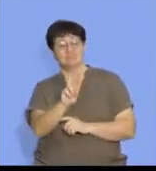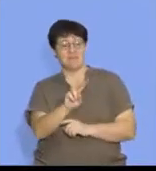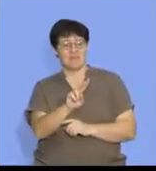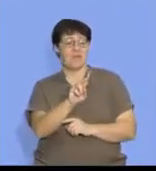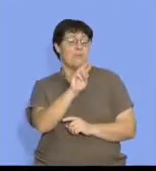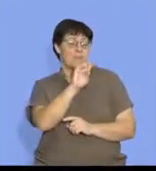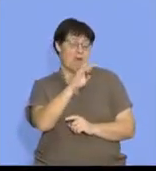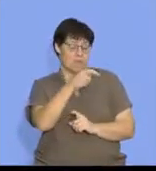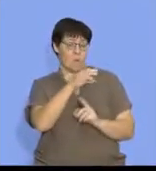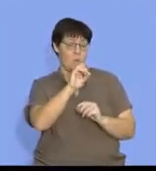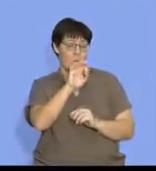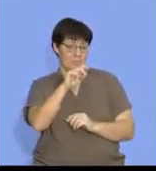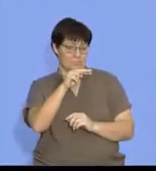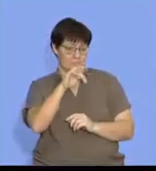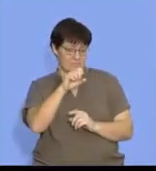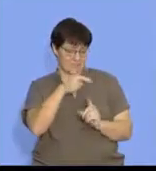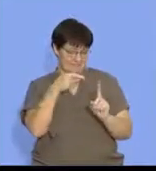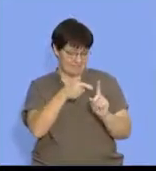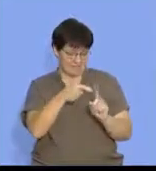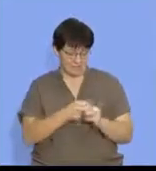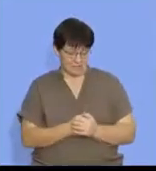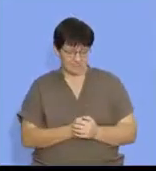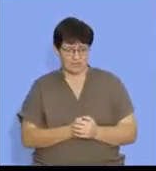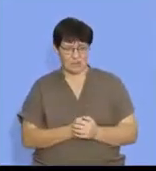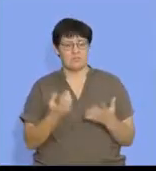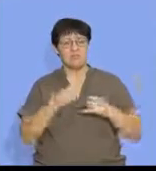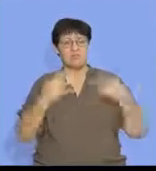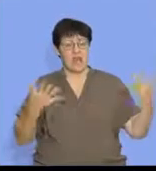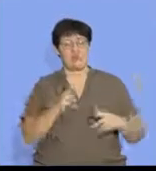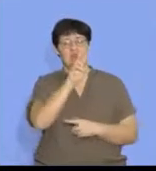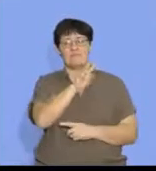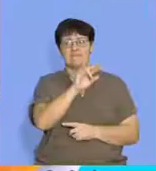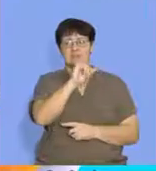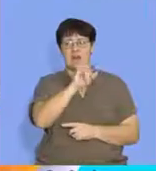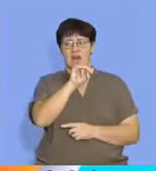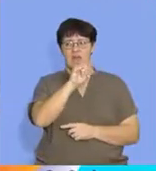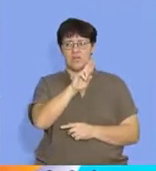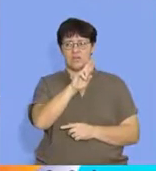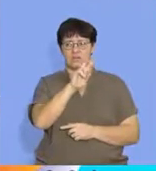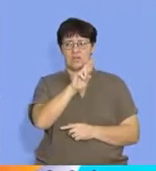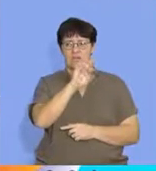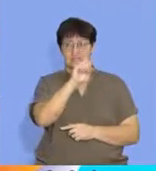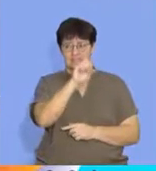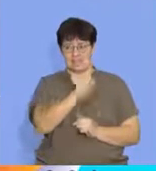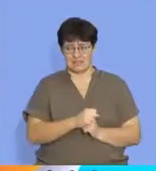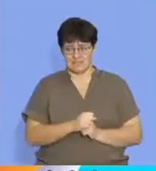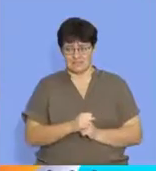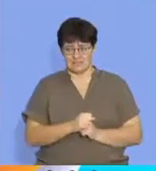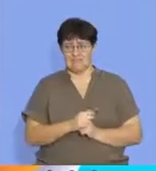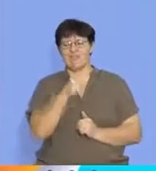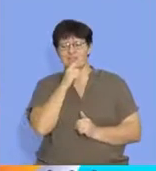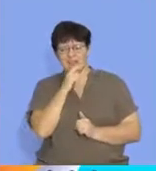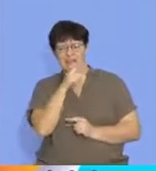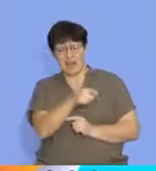with microorganisms. We started off, right, with viruses. Now remember, a microorganism is something that